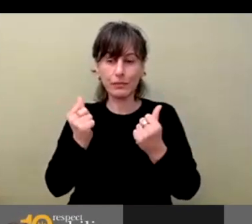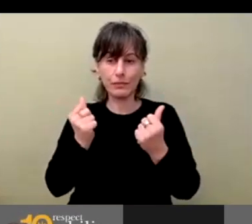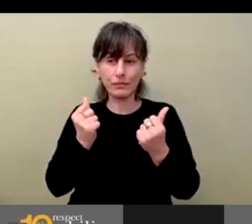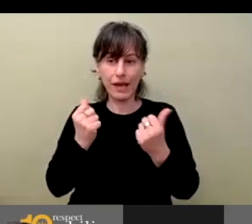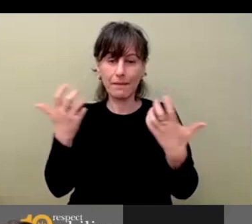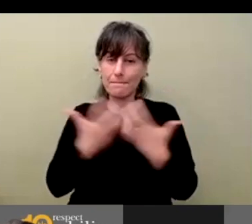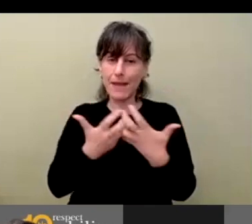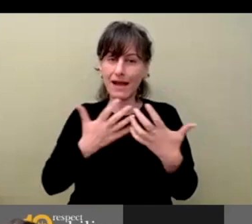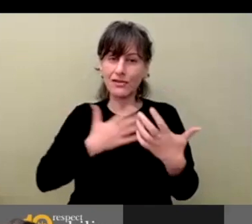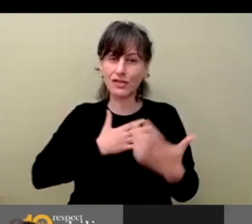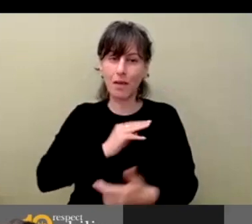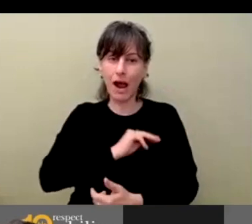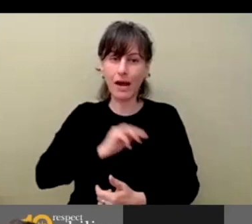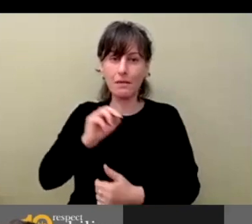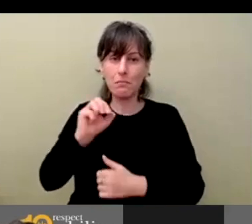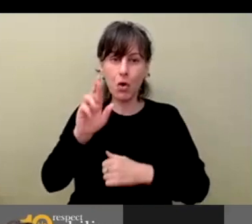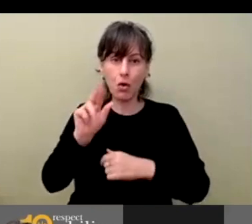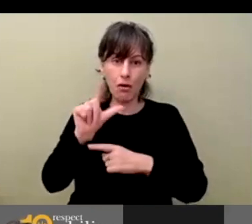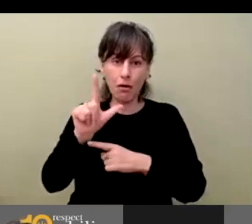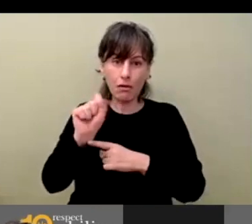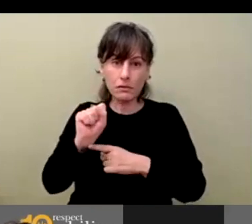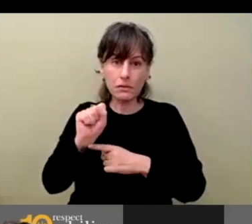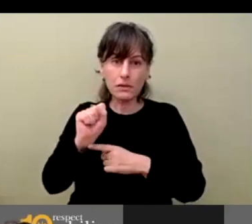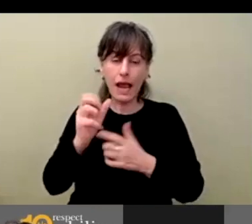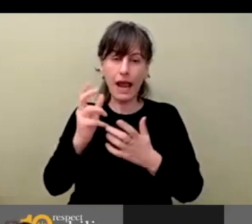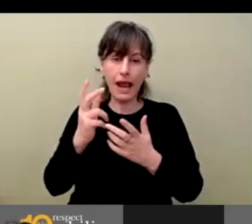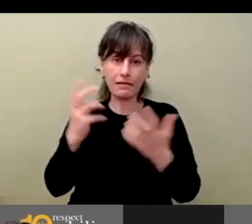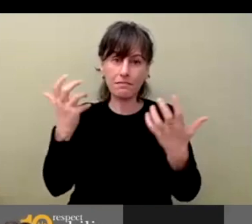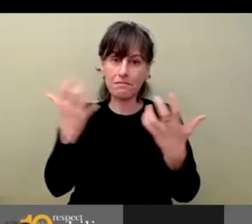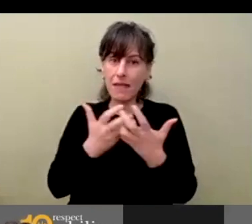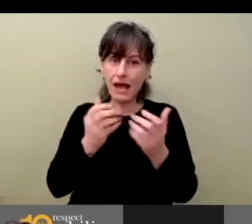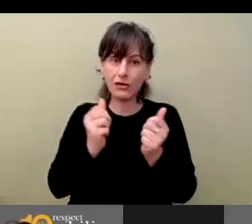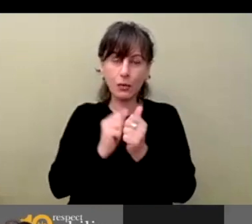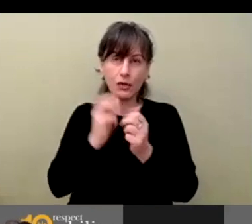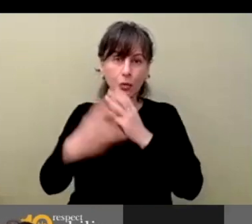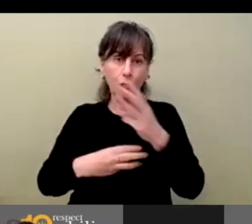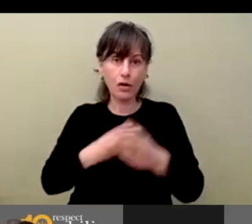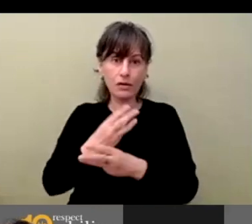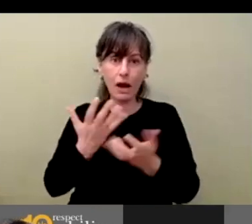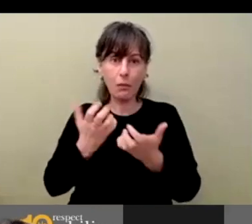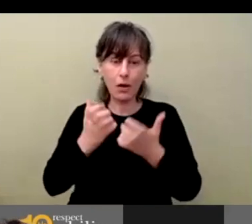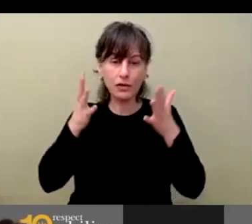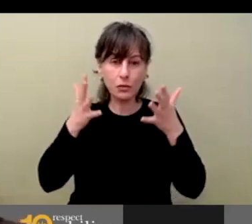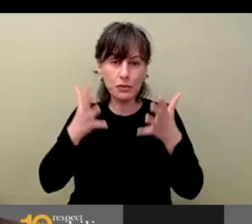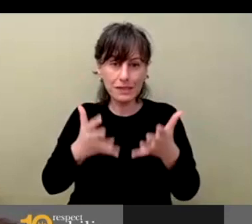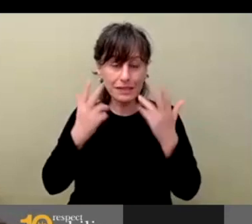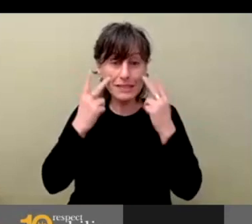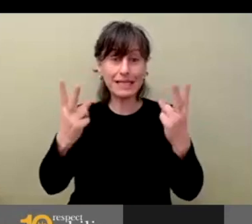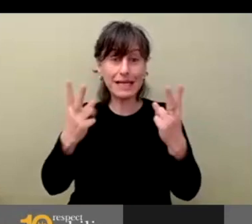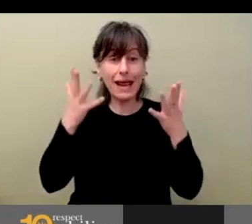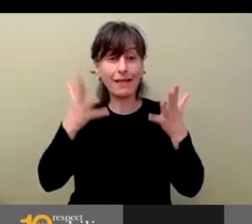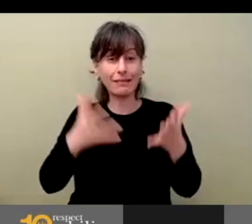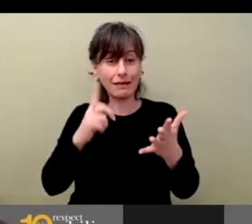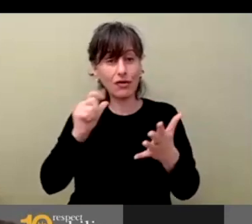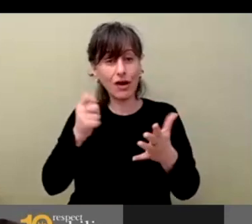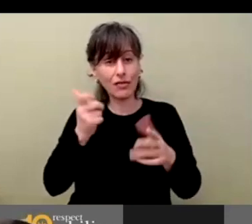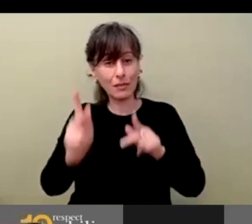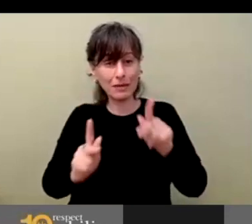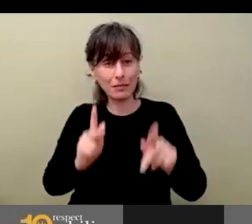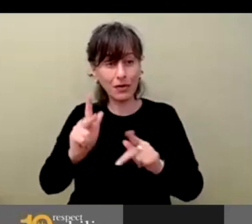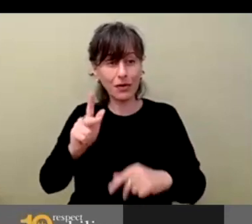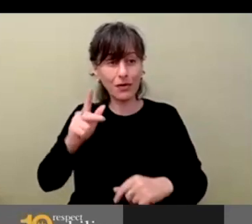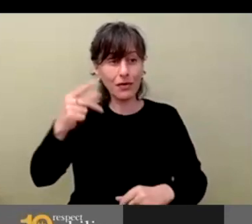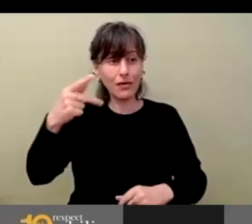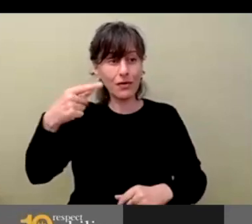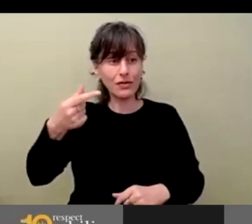and vibes with the world that I want to see and leave behind for other people. Yeah, absolutely. That's